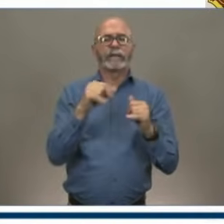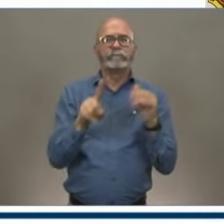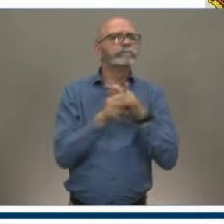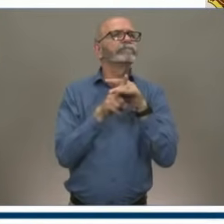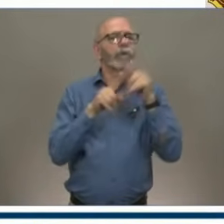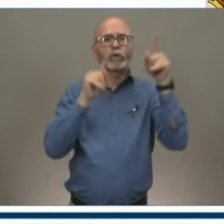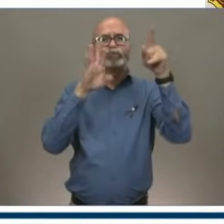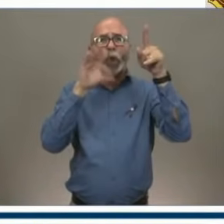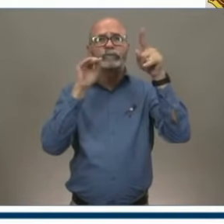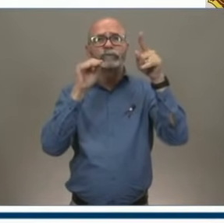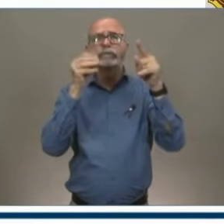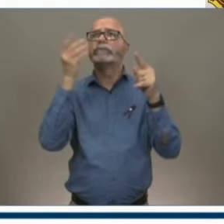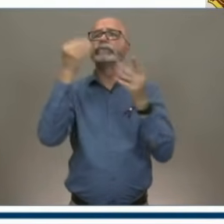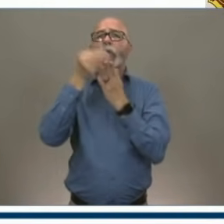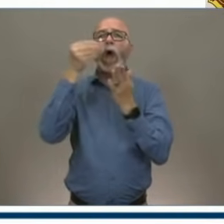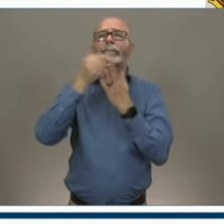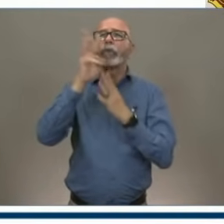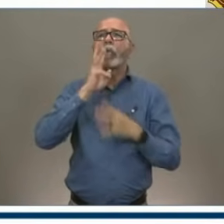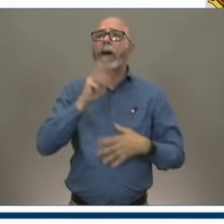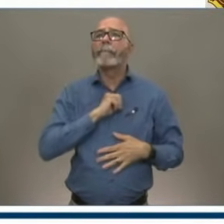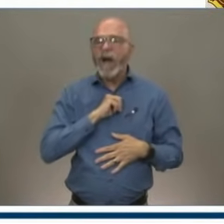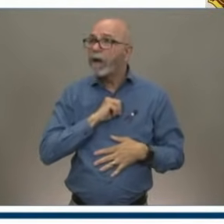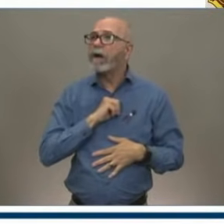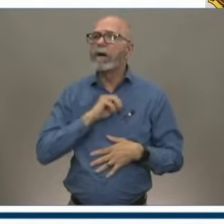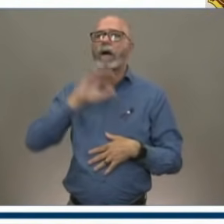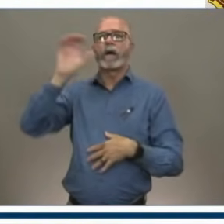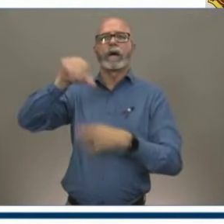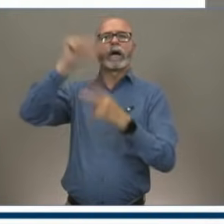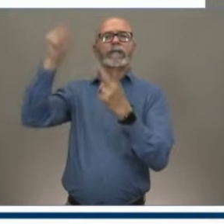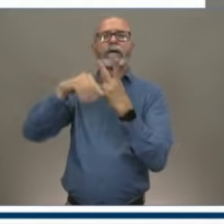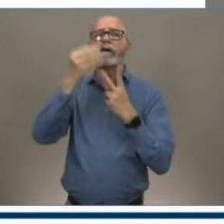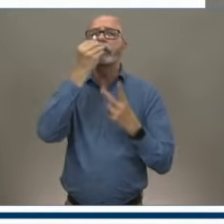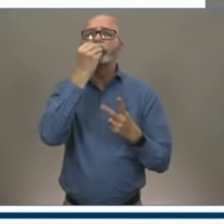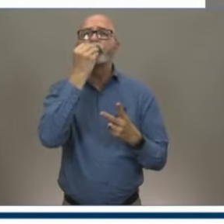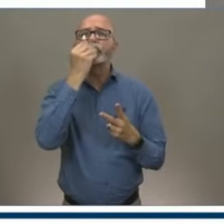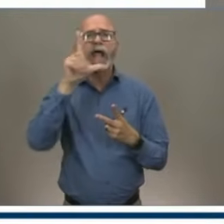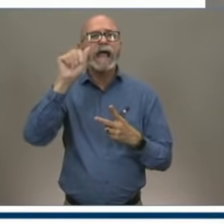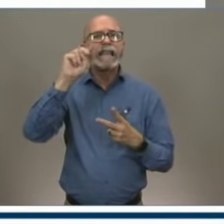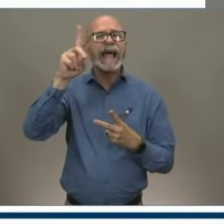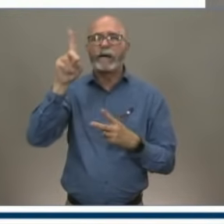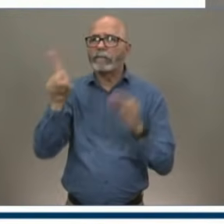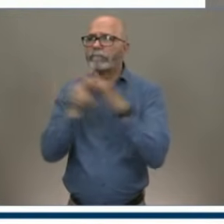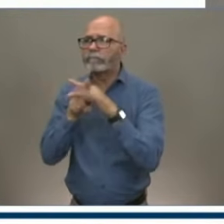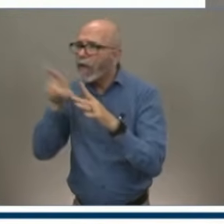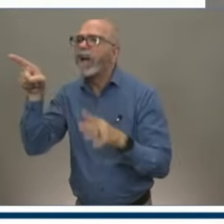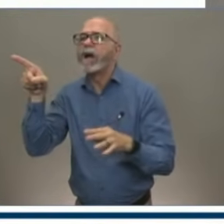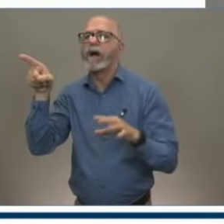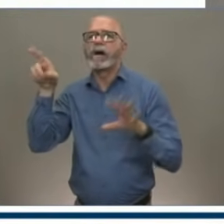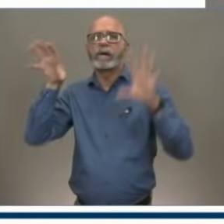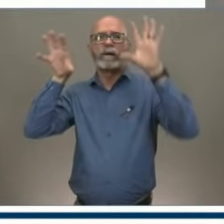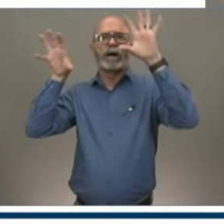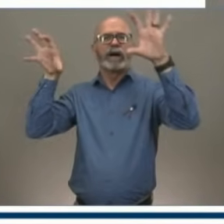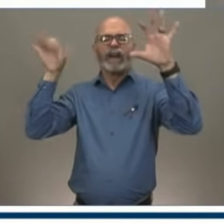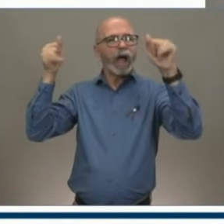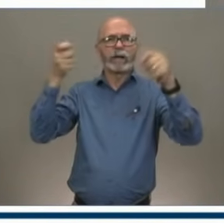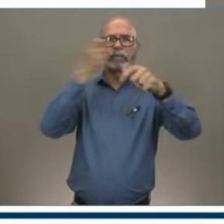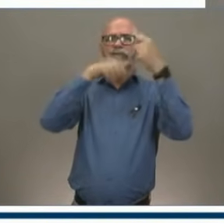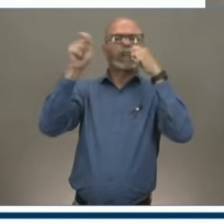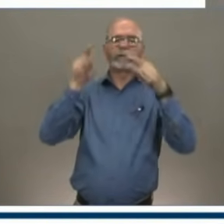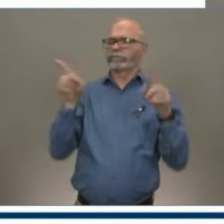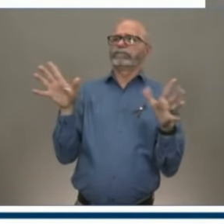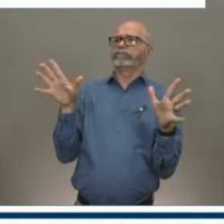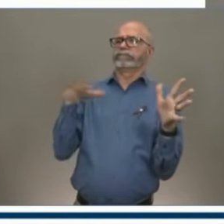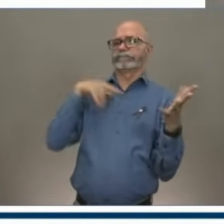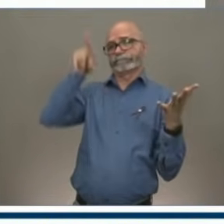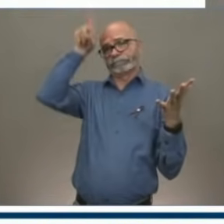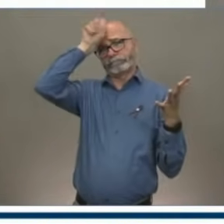Foodland. Why the change? There was no change when I announced that that was specific to the Halifax area. Because of the